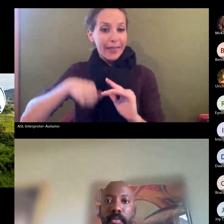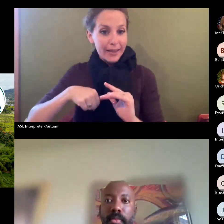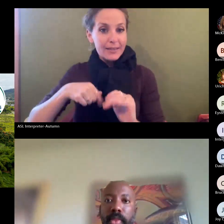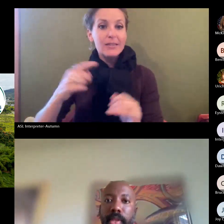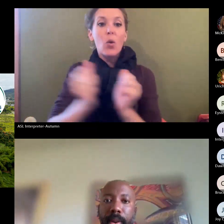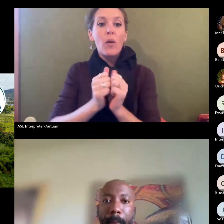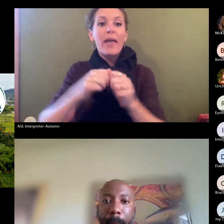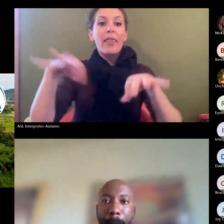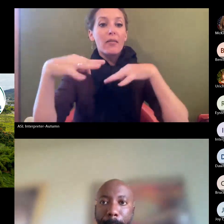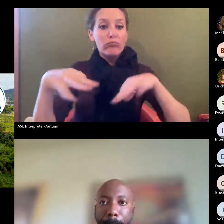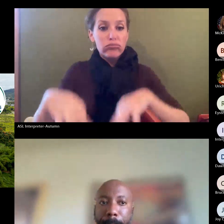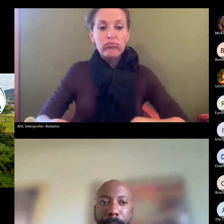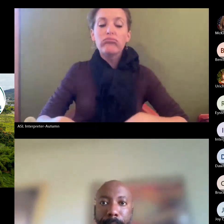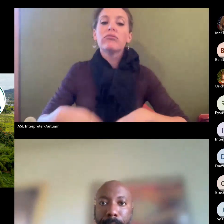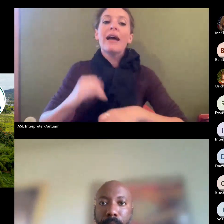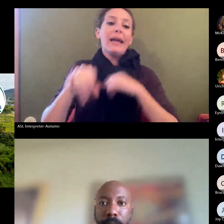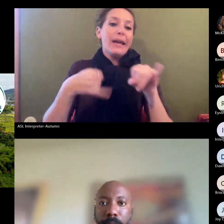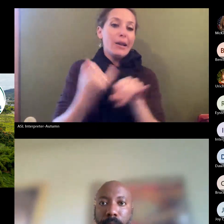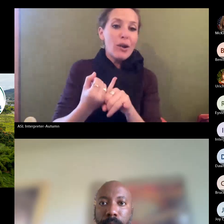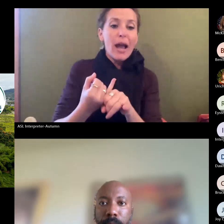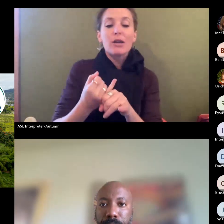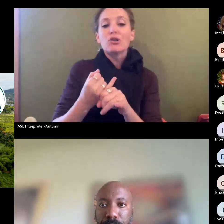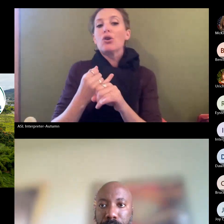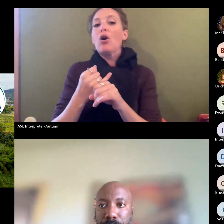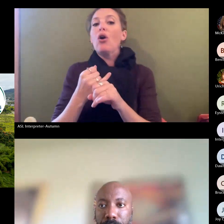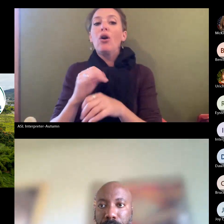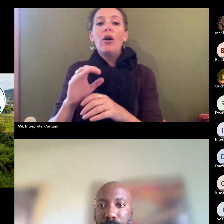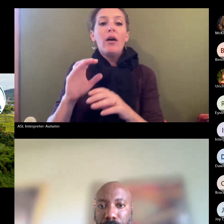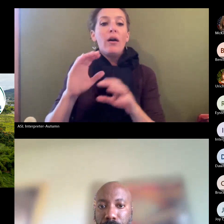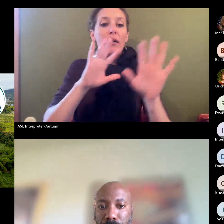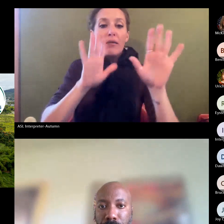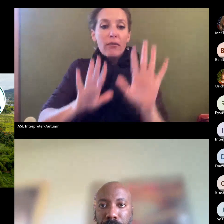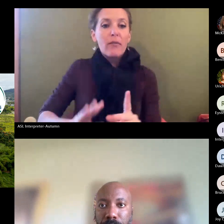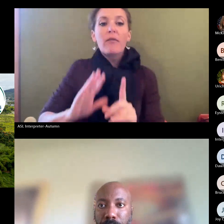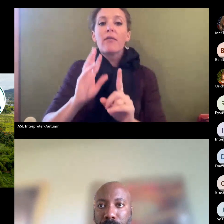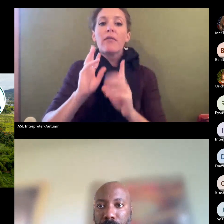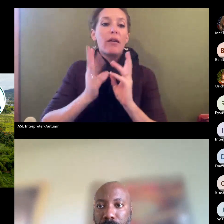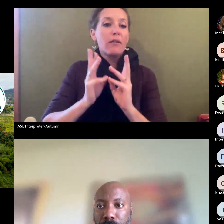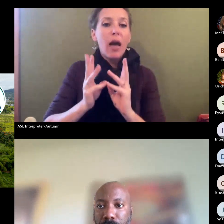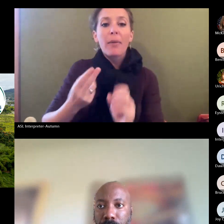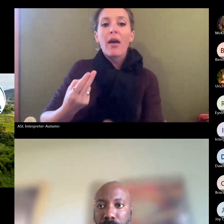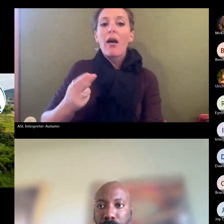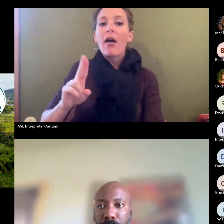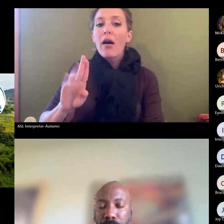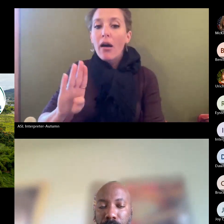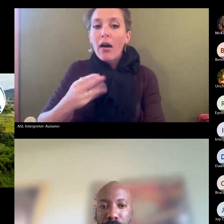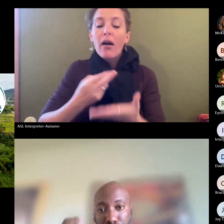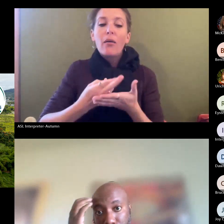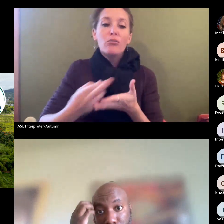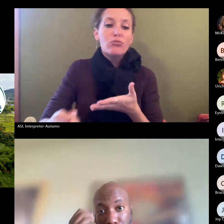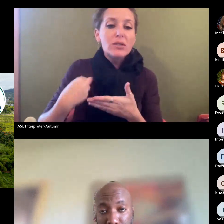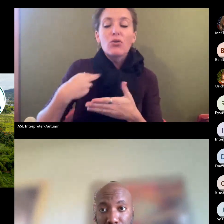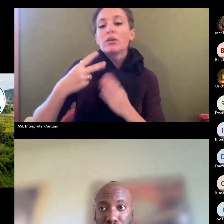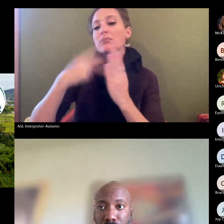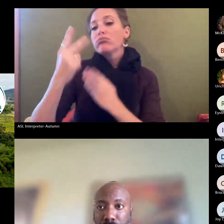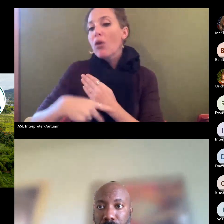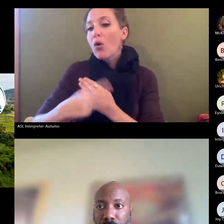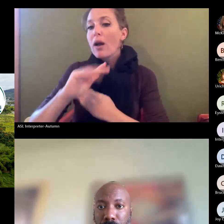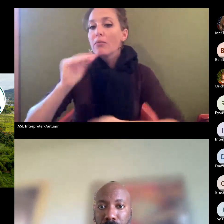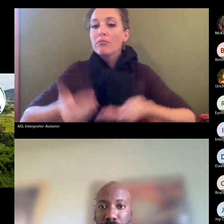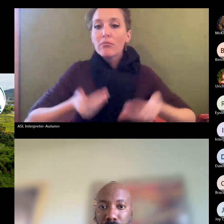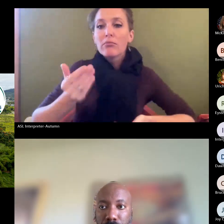of the International Climate Hub. We talked about our tools and our resources and some of our programs, and then we invited Bill Gould